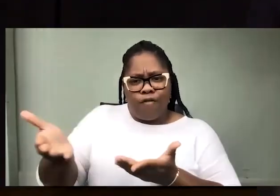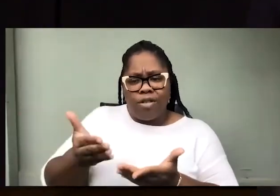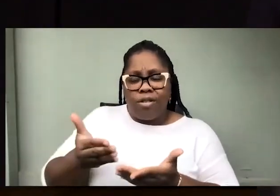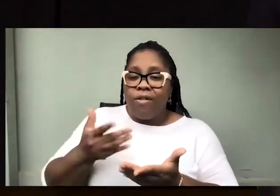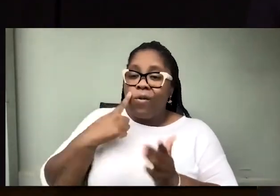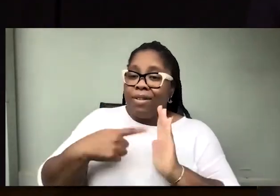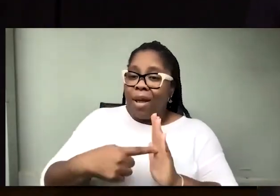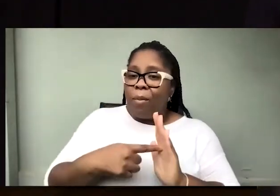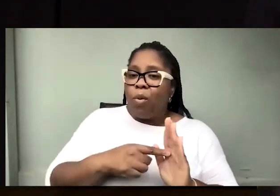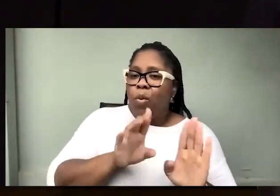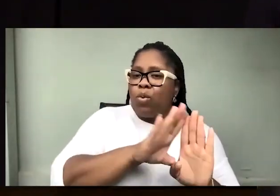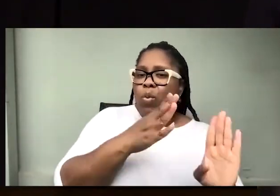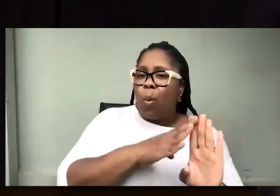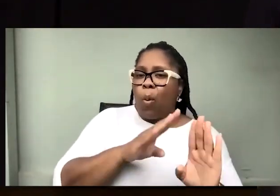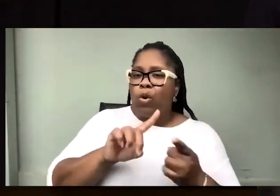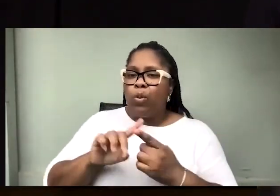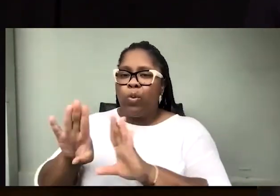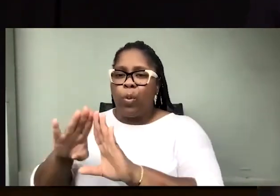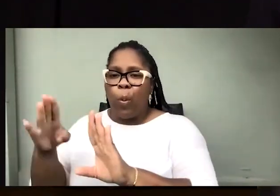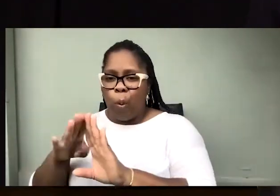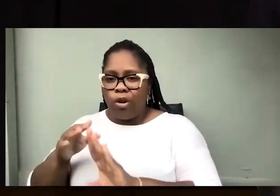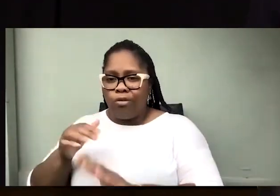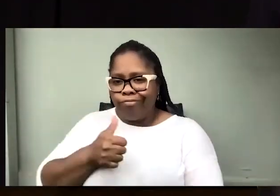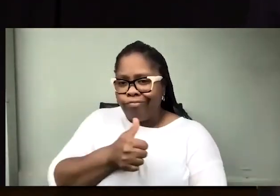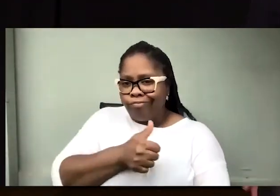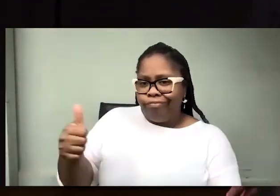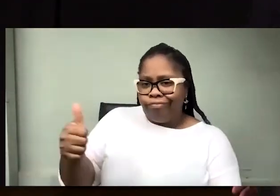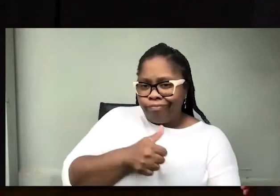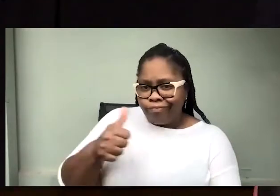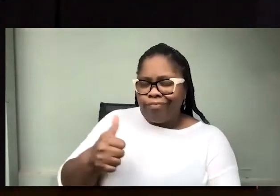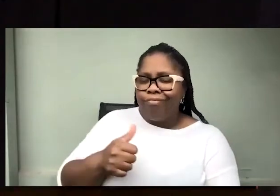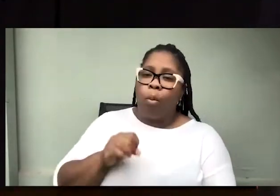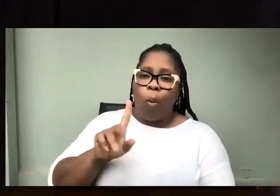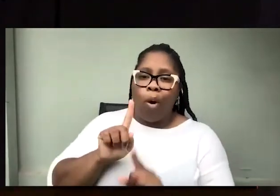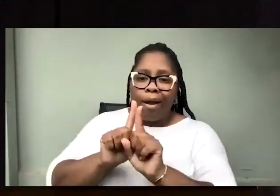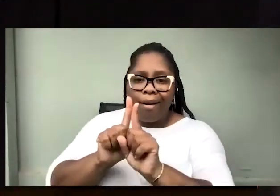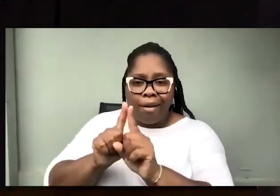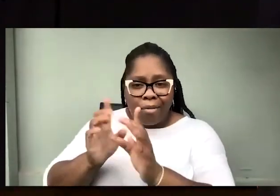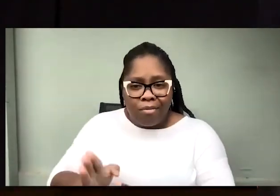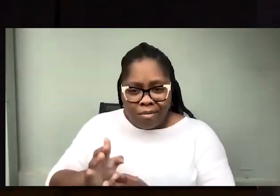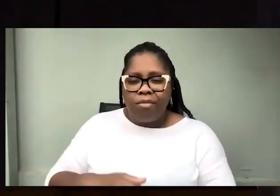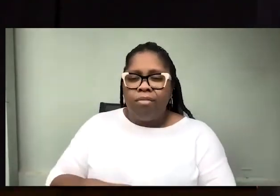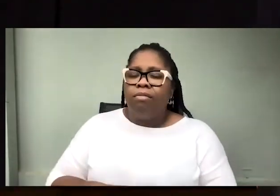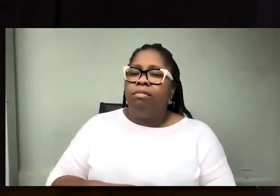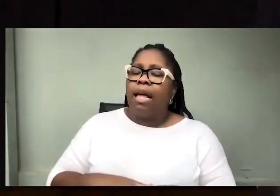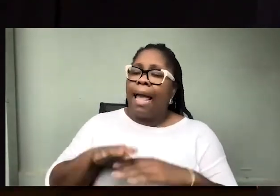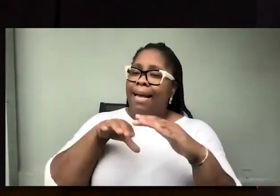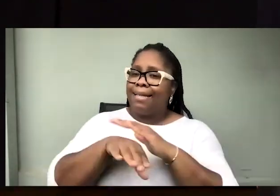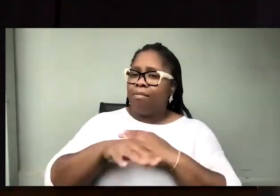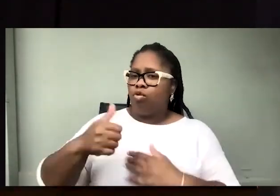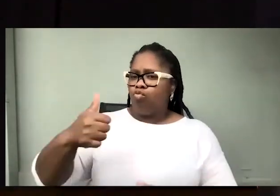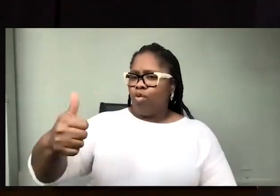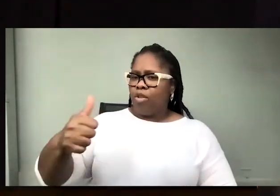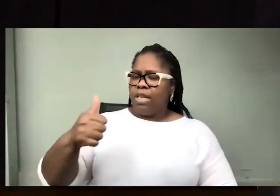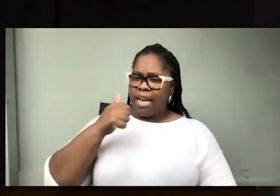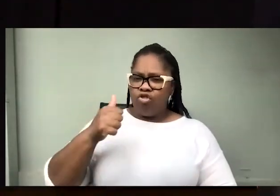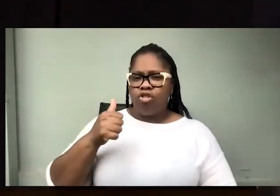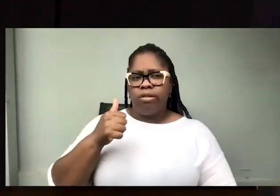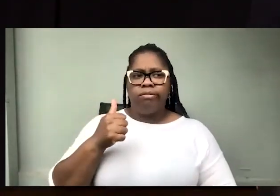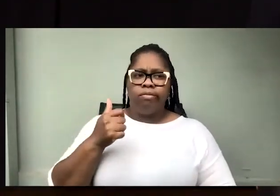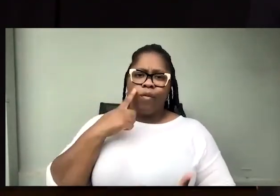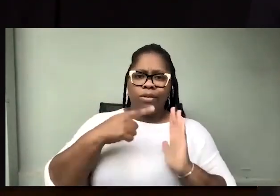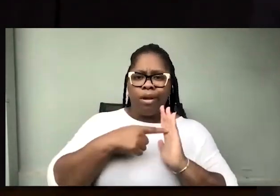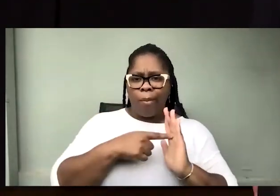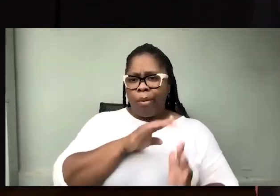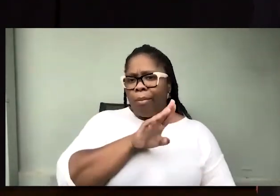door-to-door paratransit and escorts to physician's office. Accessible transportation networks of buses and additional